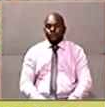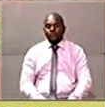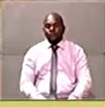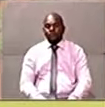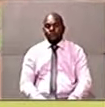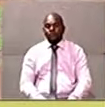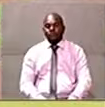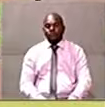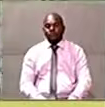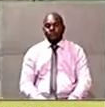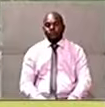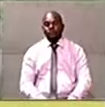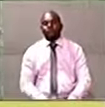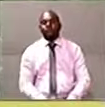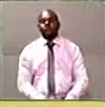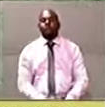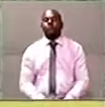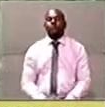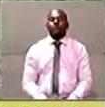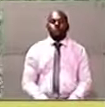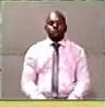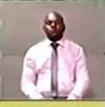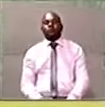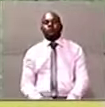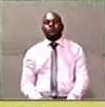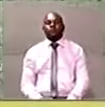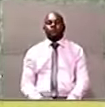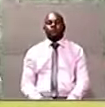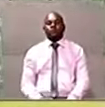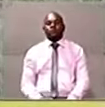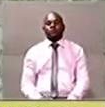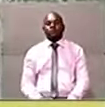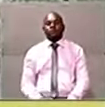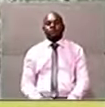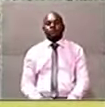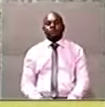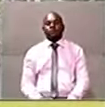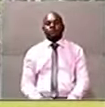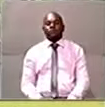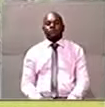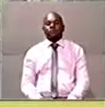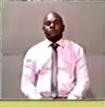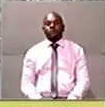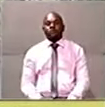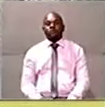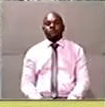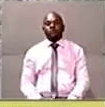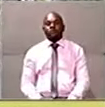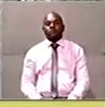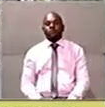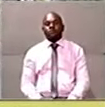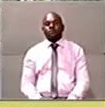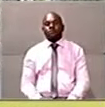Commercial, medium and lower horticulture farmers in the country need to adapt the smart greenhouse hydroponic system that was launched by the Vice President